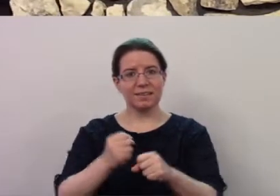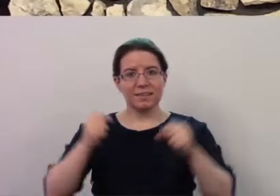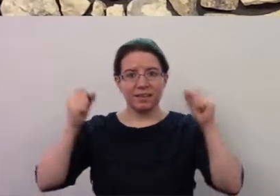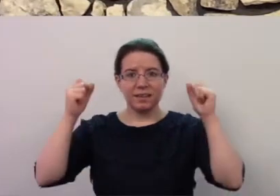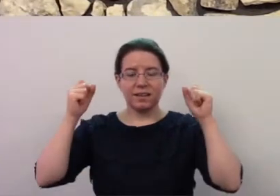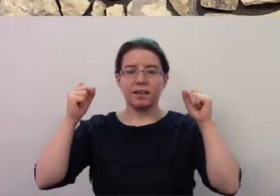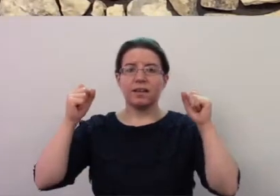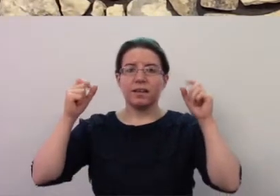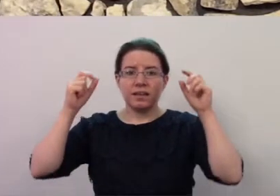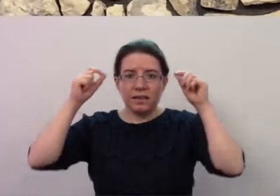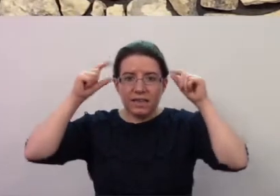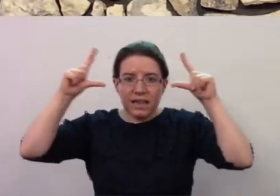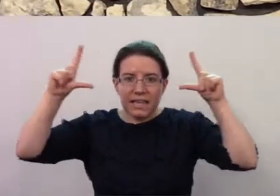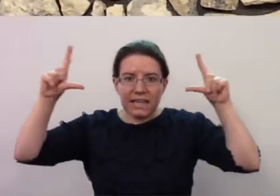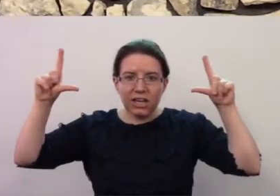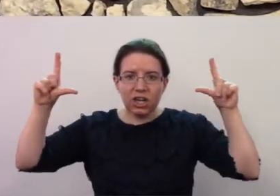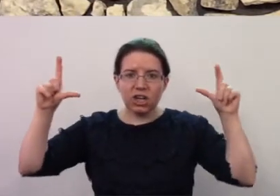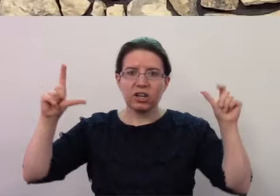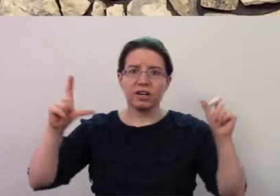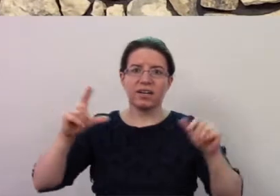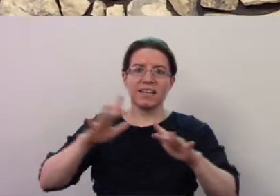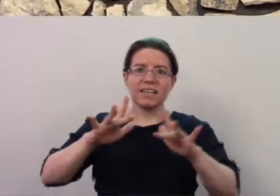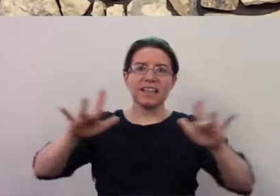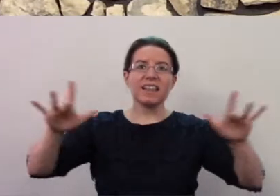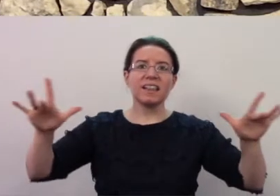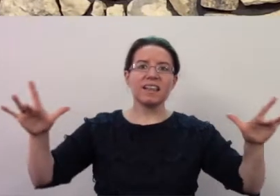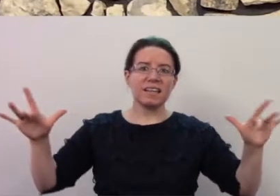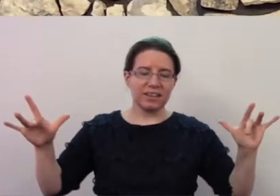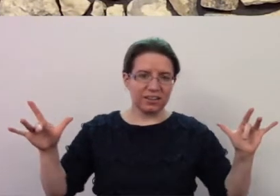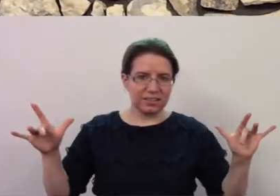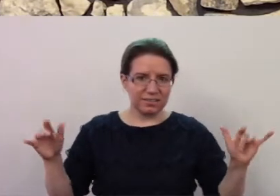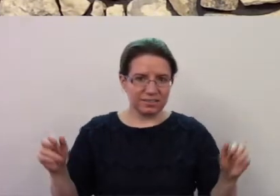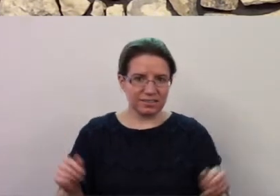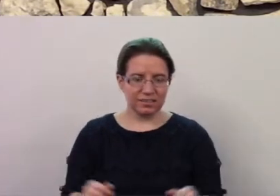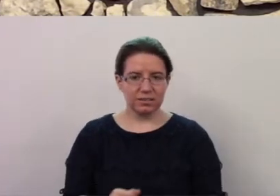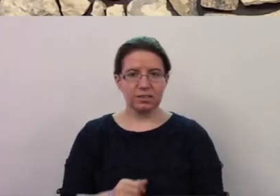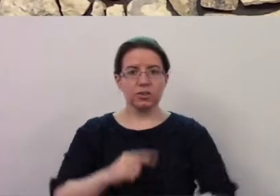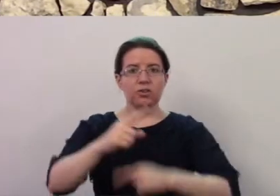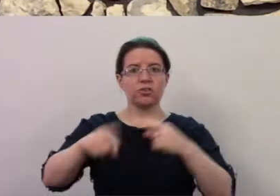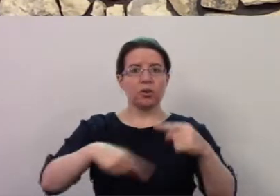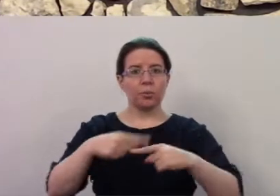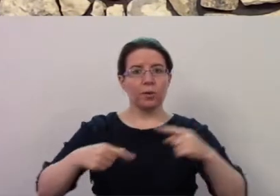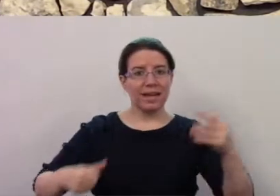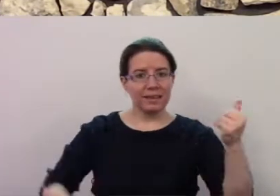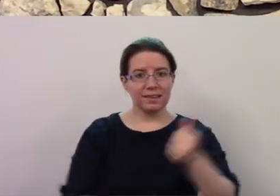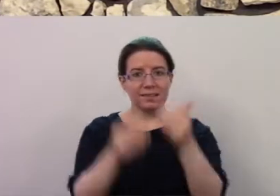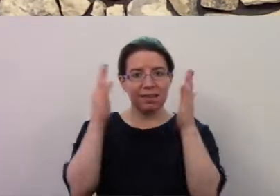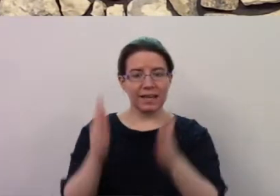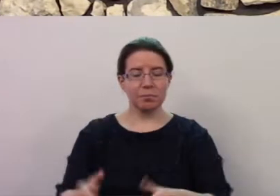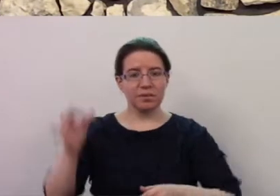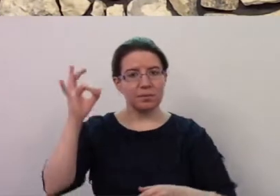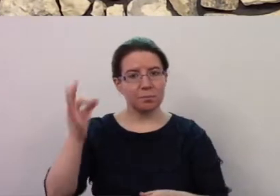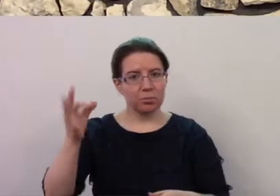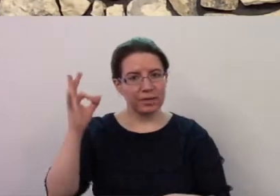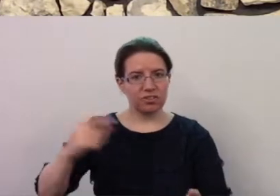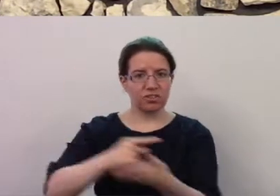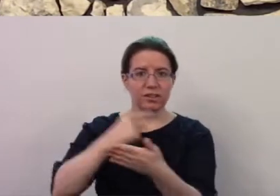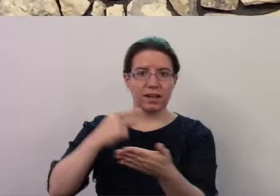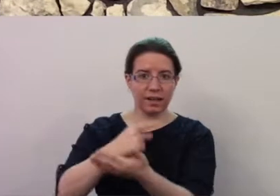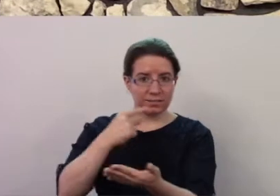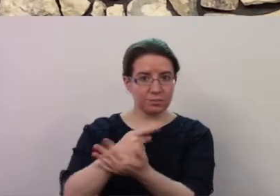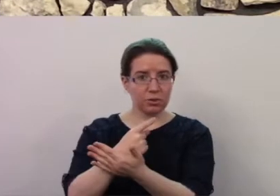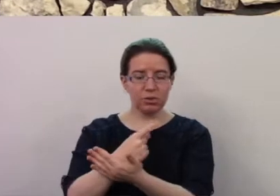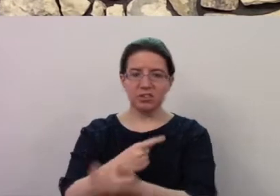clear. Yes. He made it clear. Right. They didn't make any mistakes. Right. When they preached the